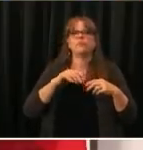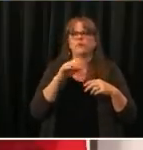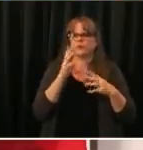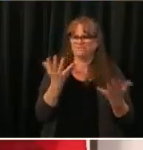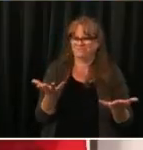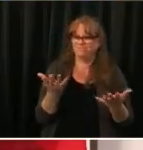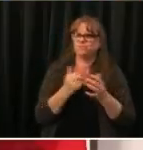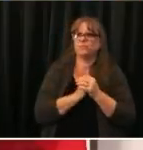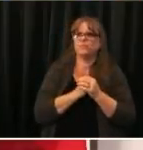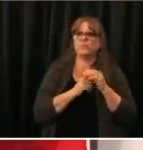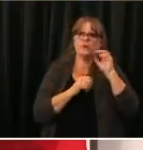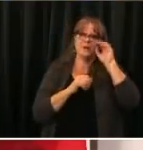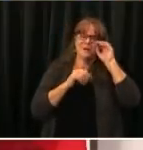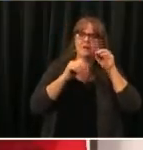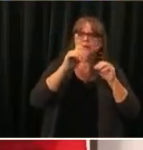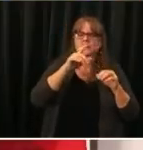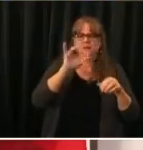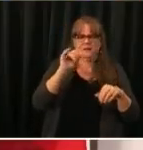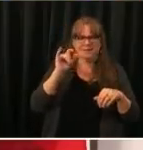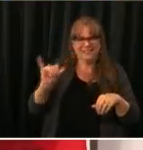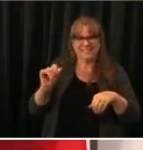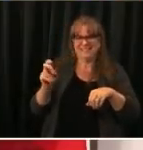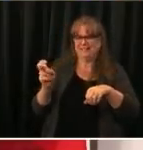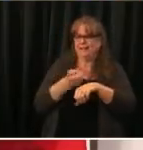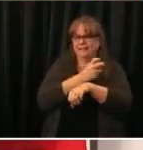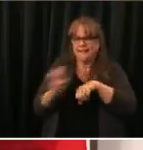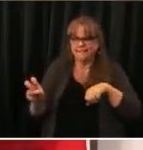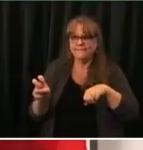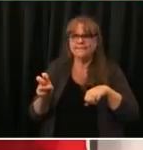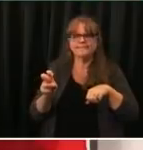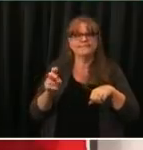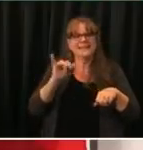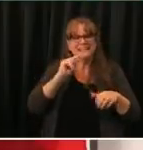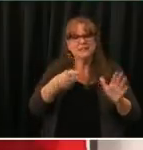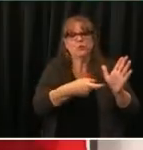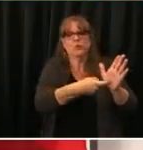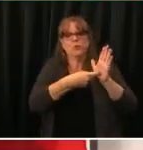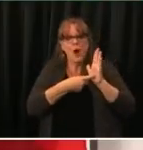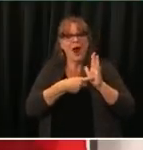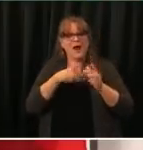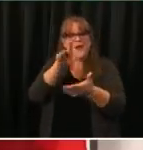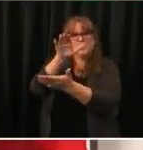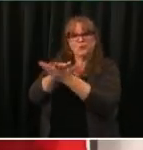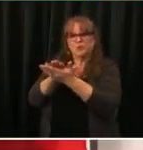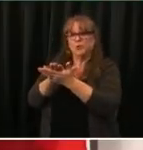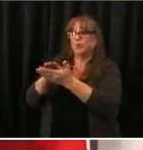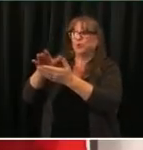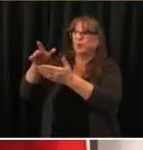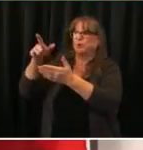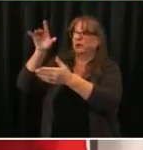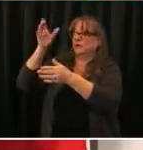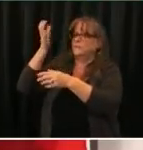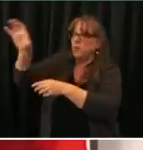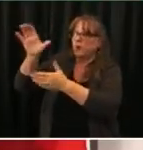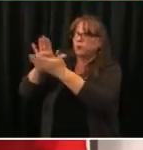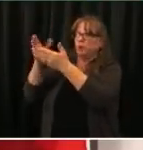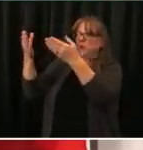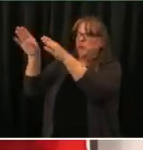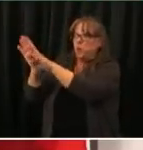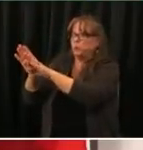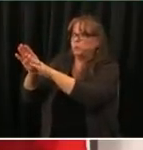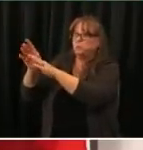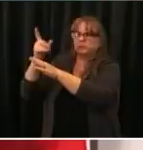operationally difficult quarantine protocols that effectively lead to schools shutting down for short periods of time, to recognize and elevate the profession of